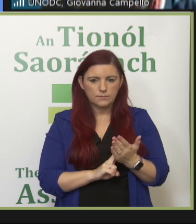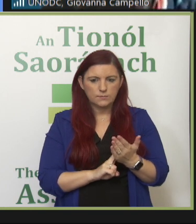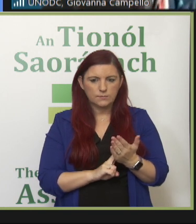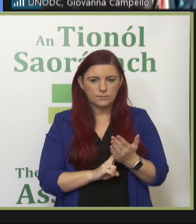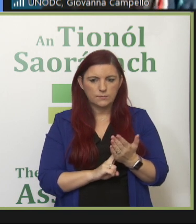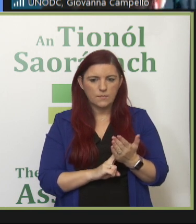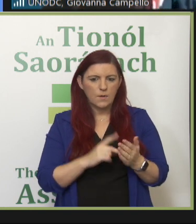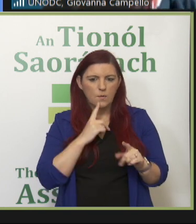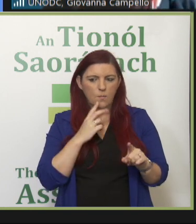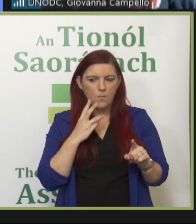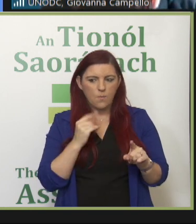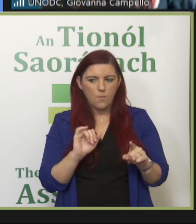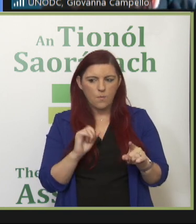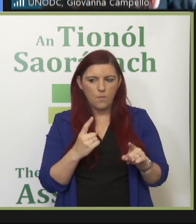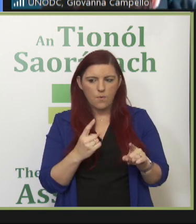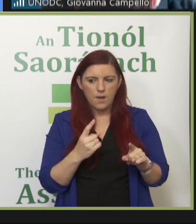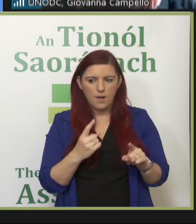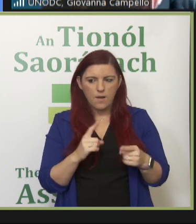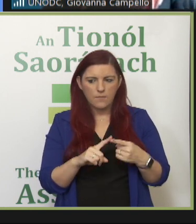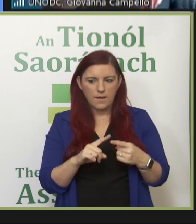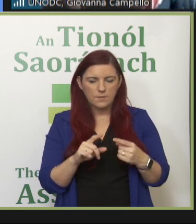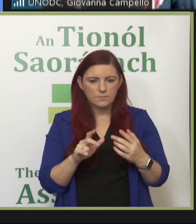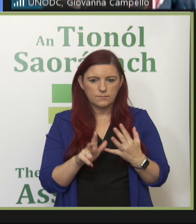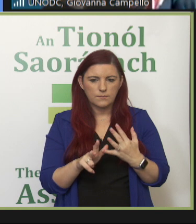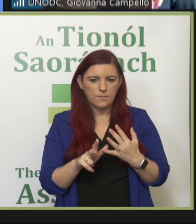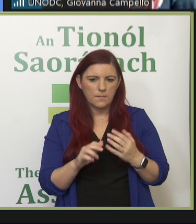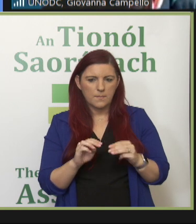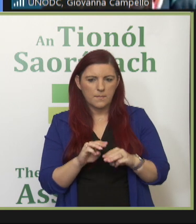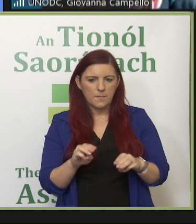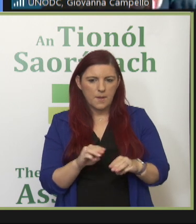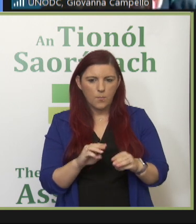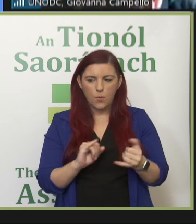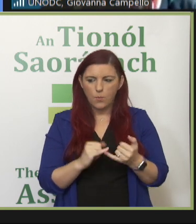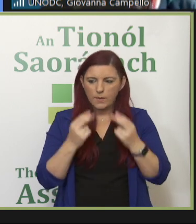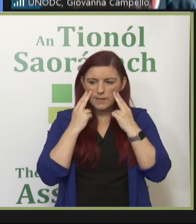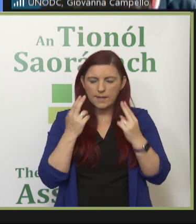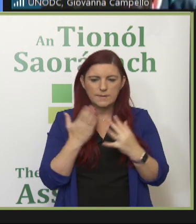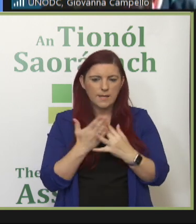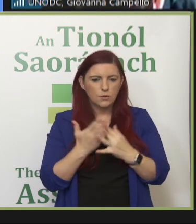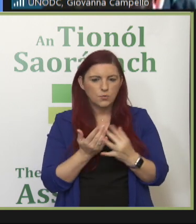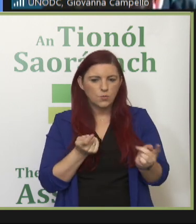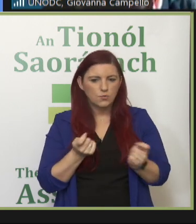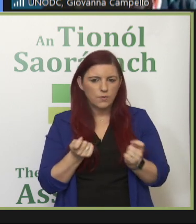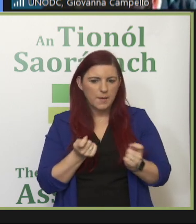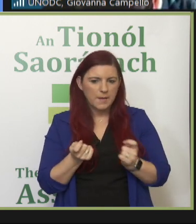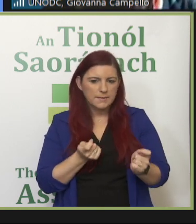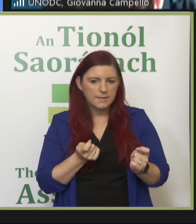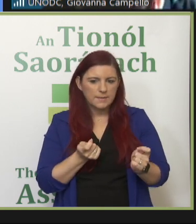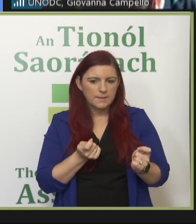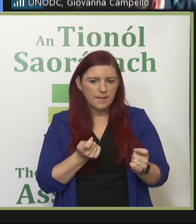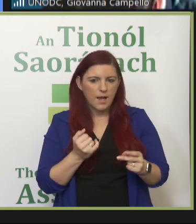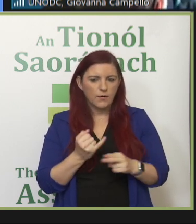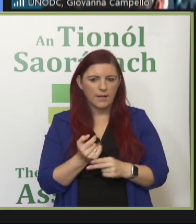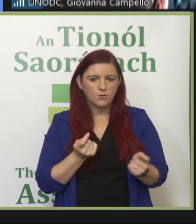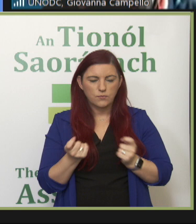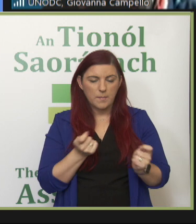Only one of the 8 people that need access to treatment are in treatment. This